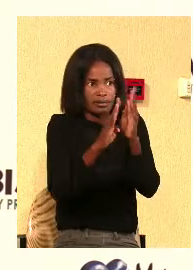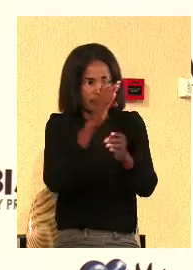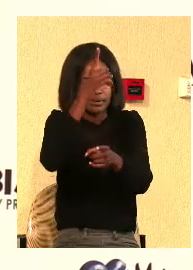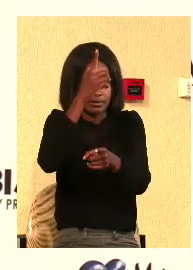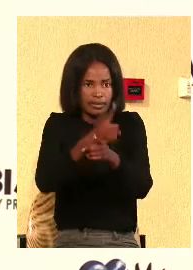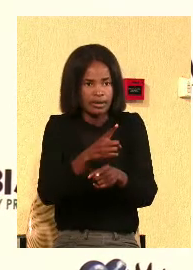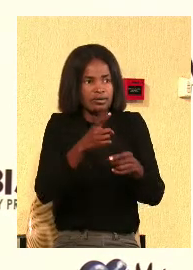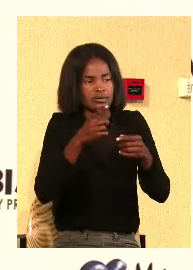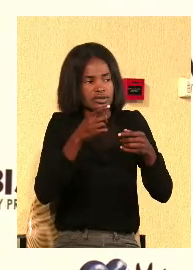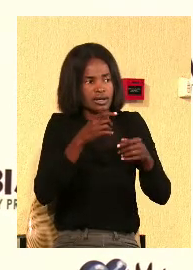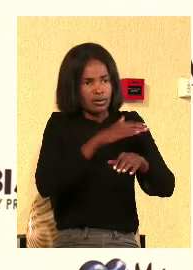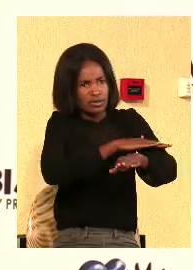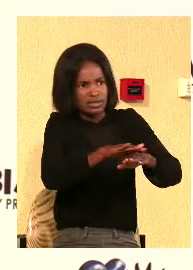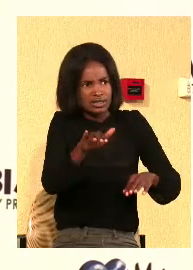the